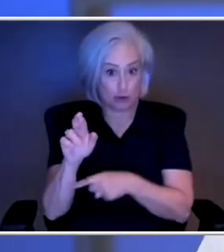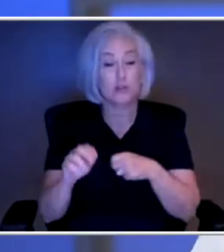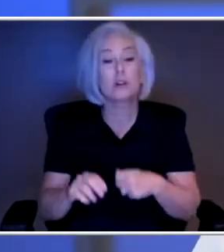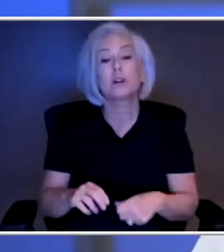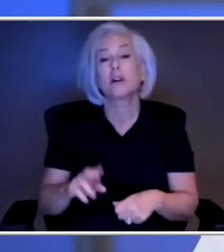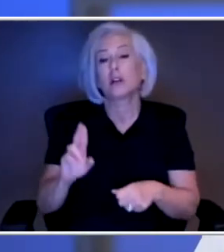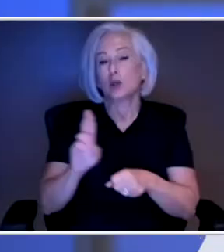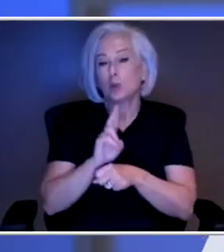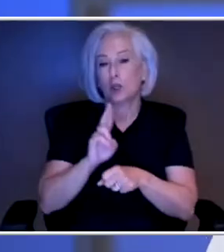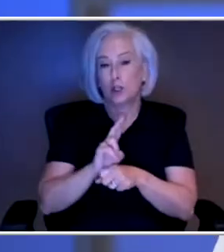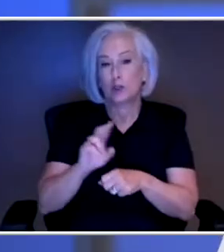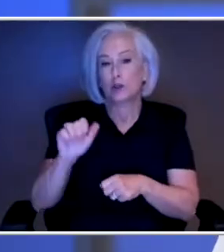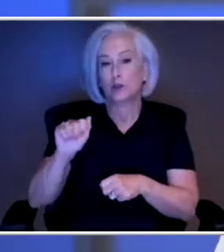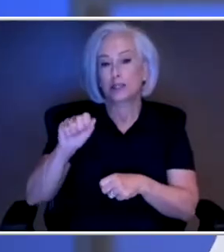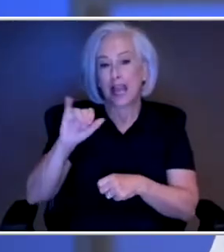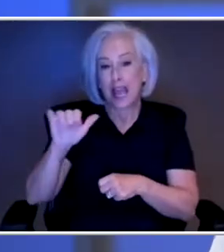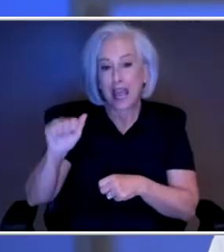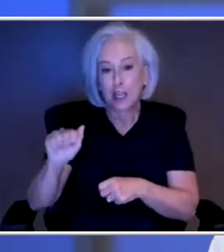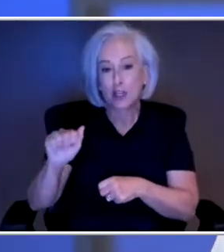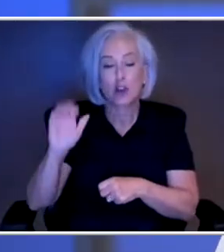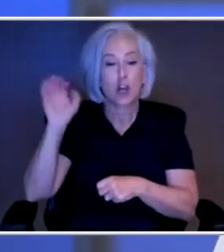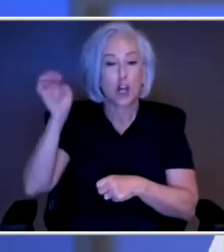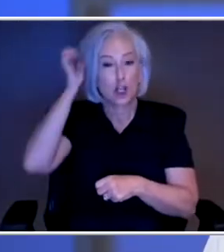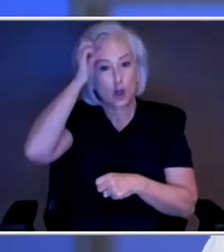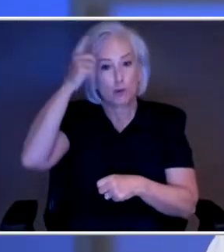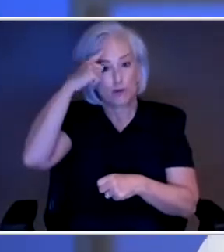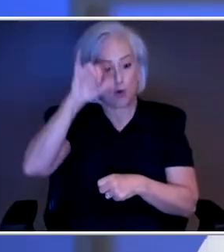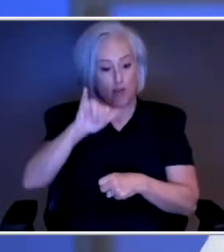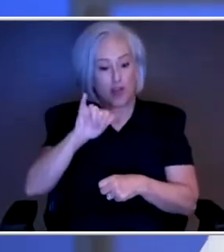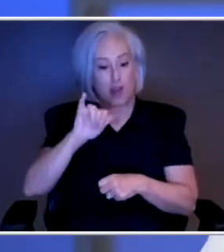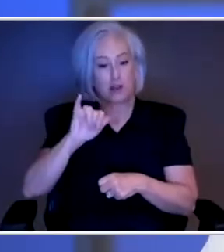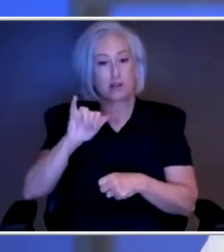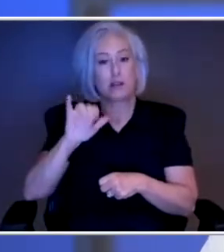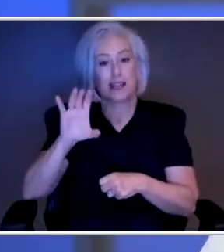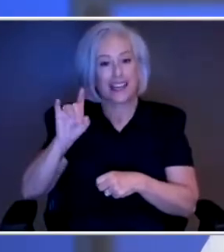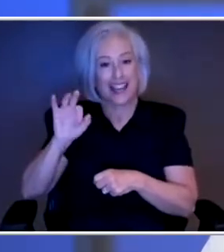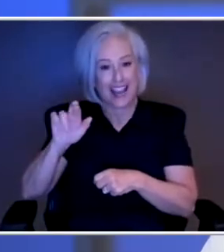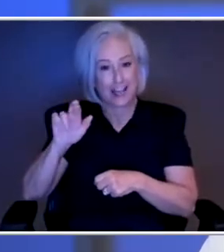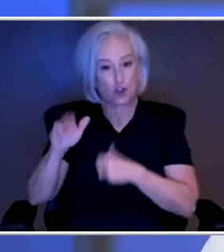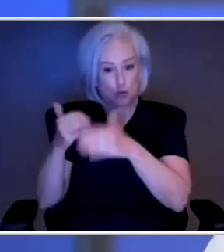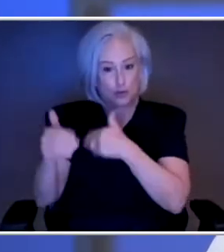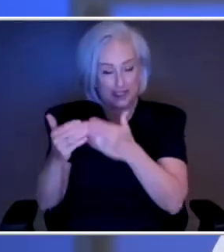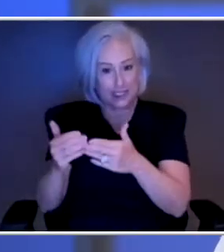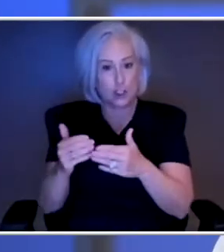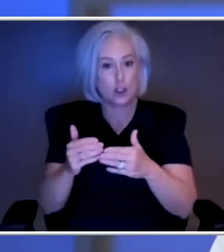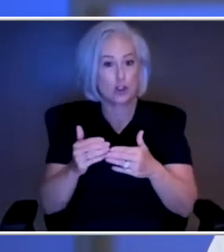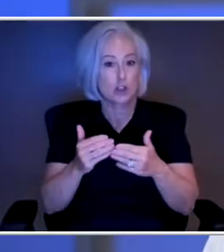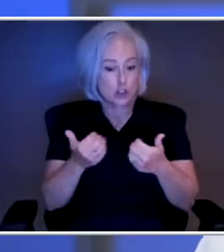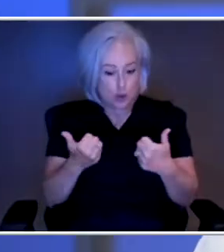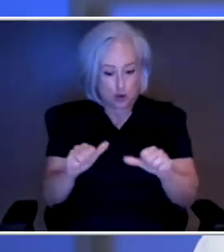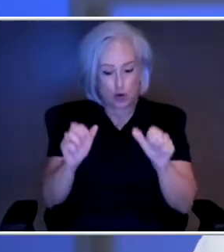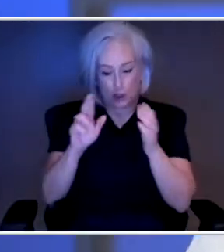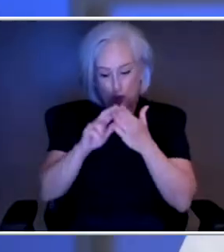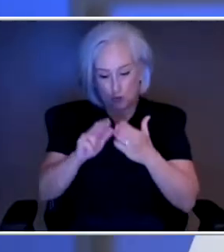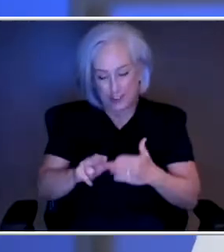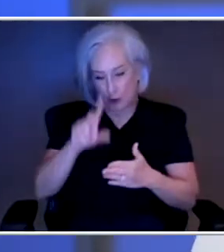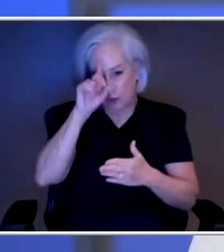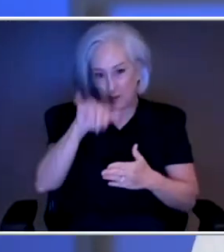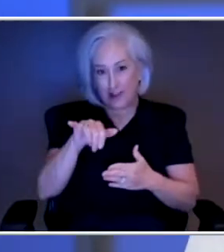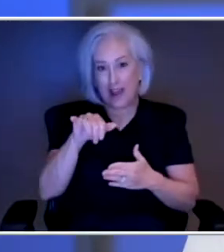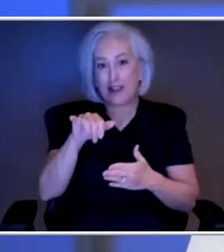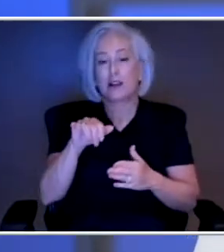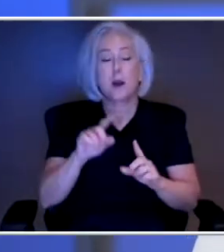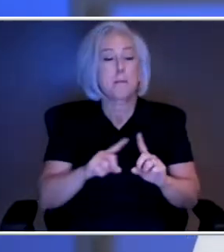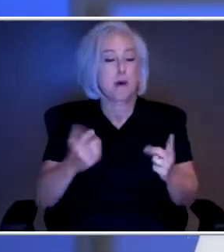and Europe for this. And so we are in trials, or the United States is in trials to research this for malignancy. But outside of